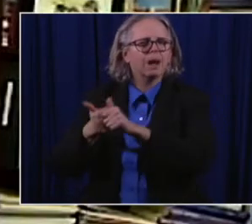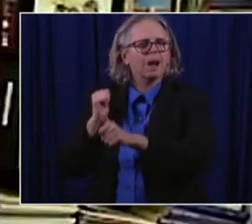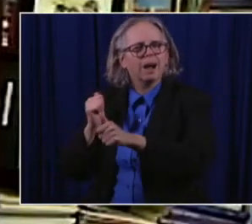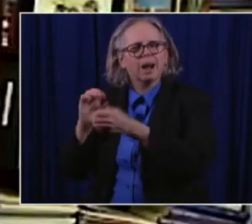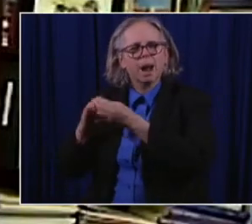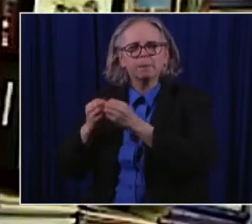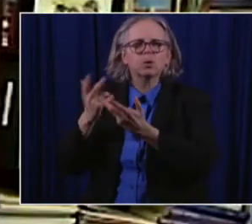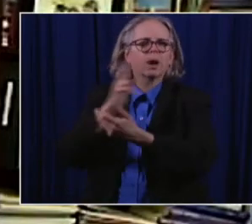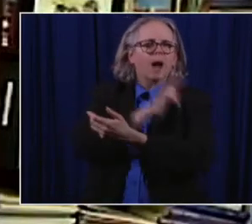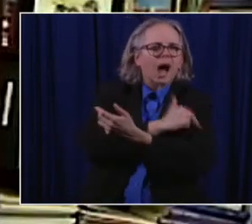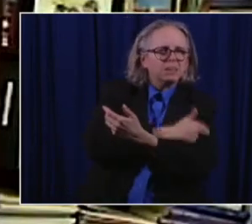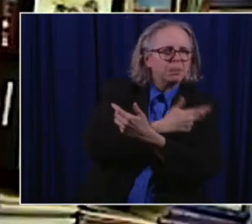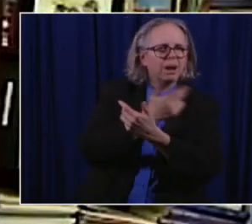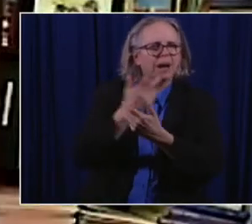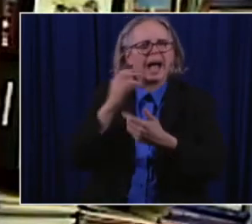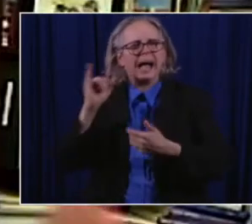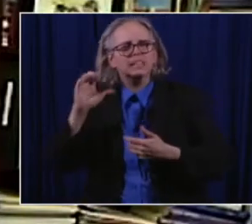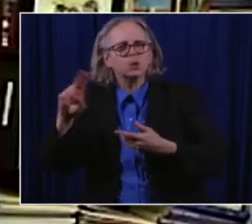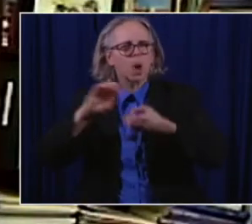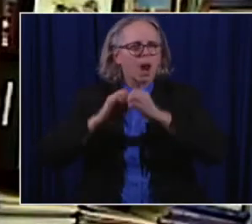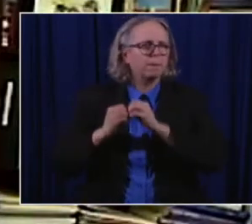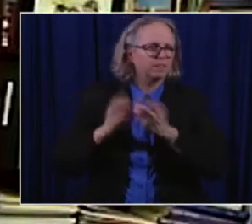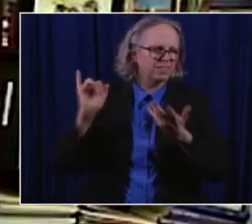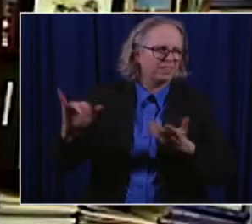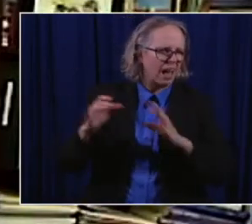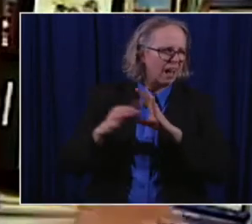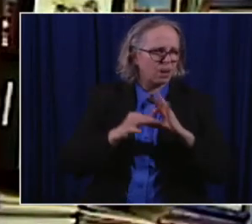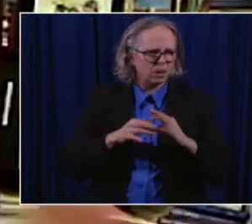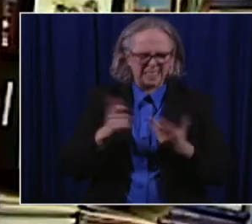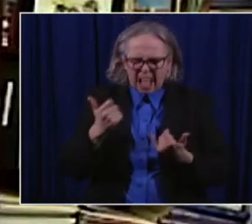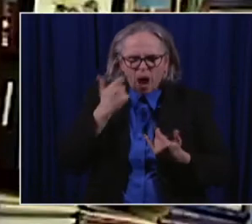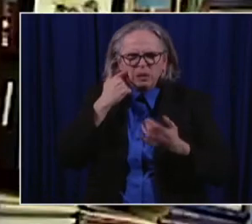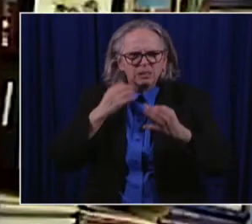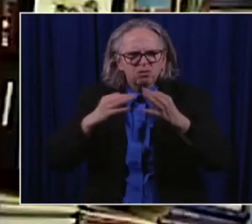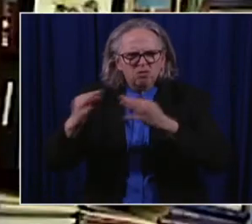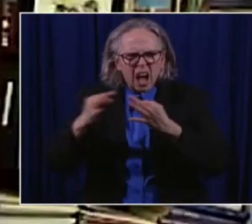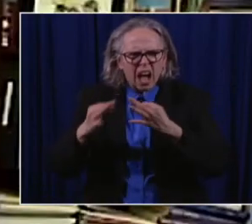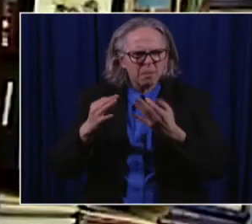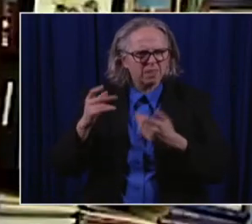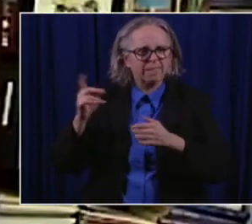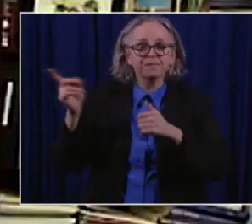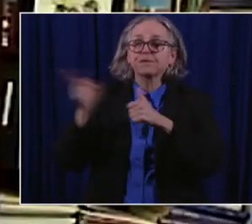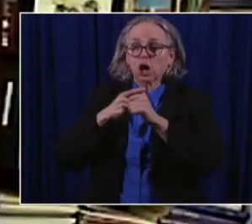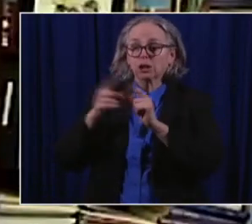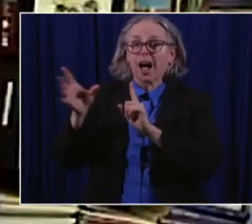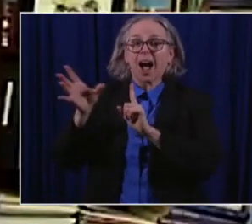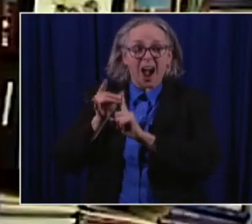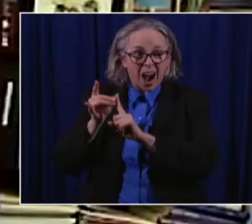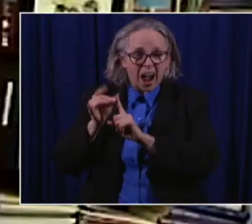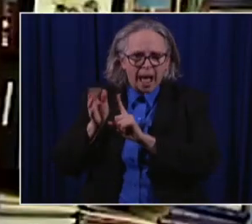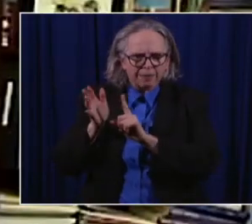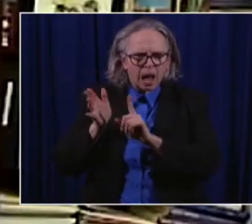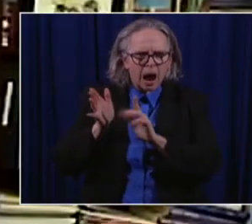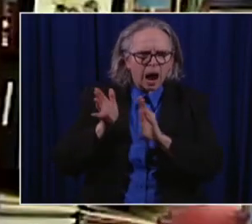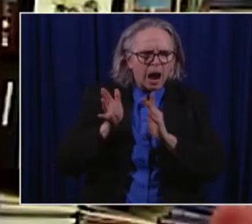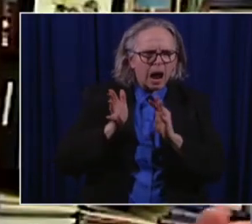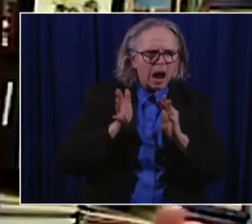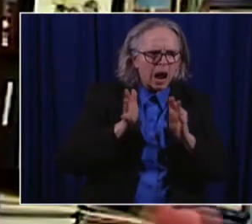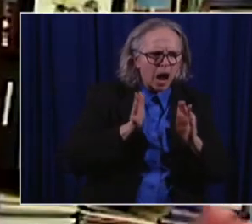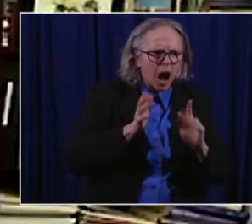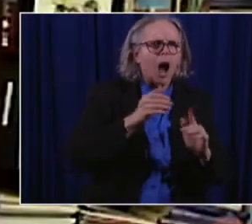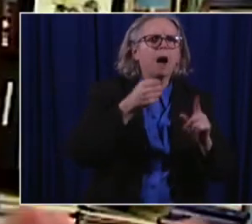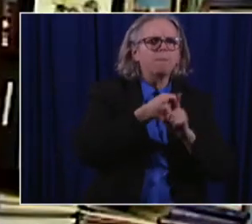flag. Now, those are ones, as we just described, the timeline of when you get this disease versus when you get in the hospital or the ICU, they